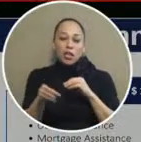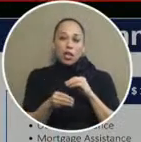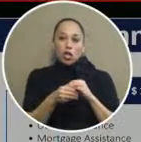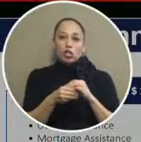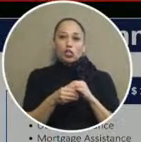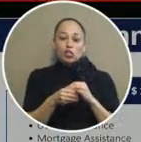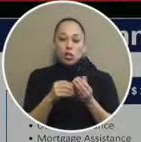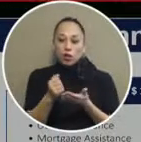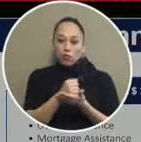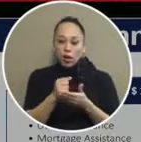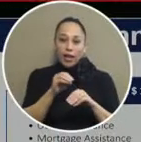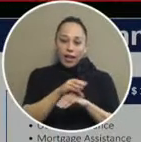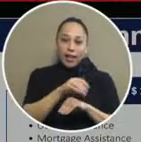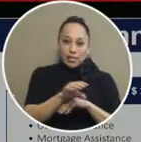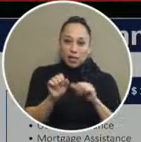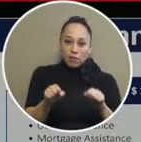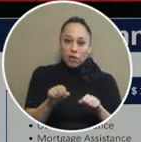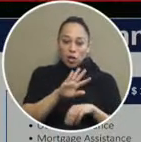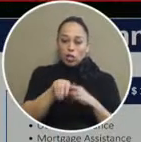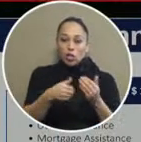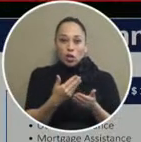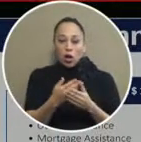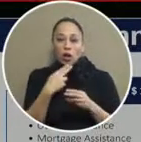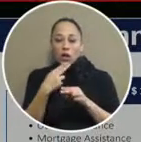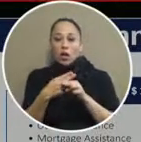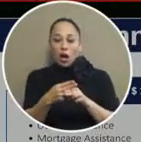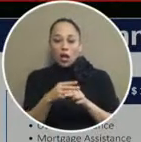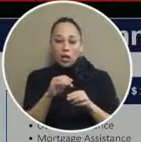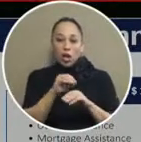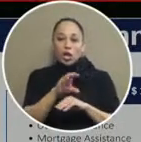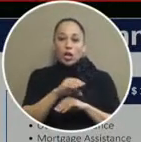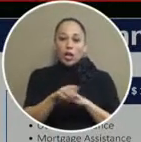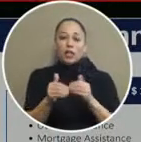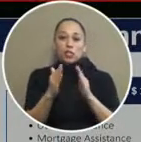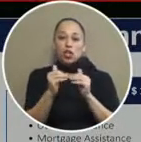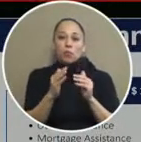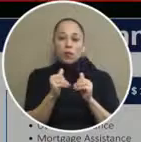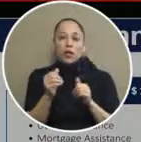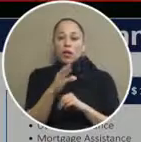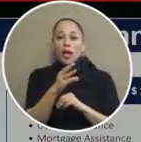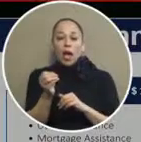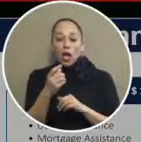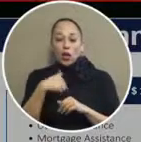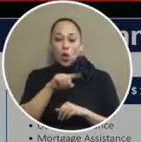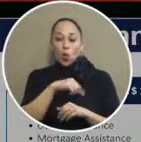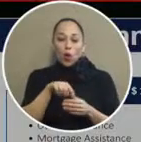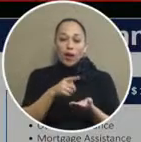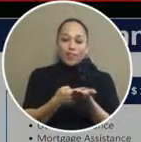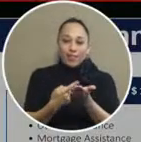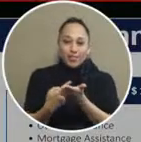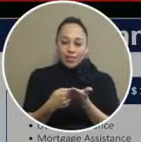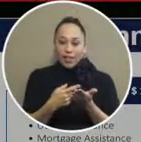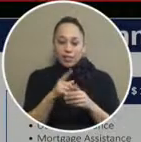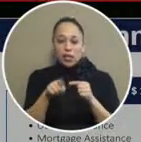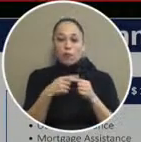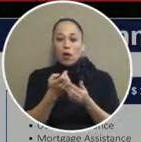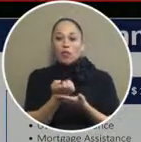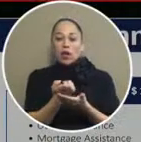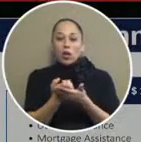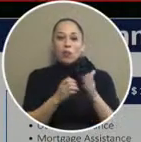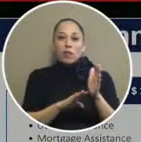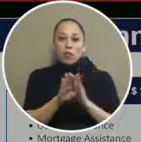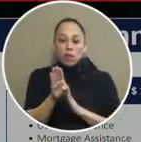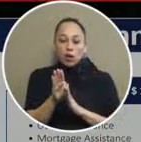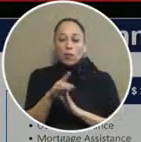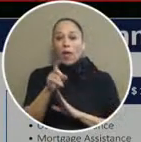credit counseling and bankability. You all will recall at the last council meeting, we discussed alongside economic development